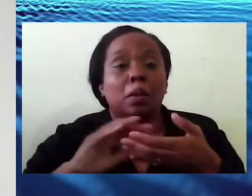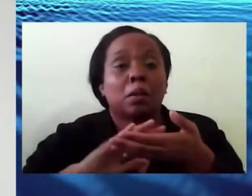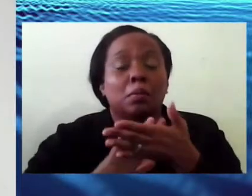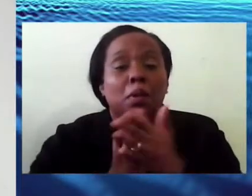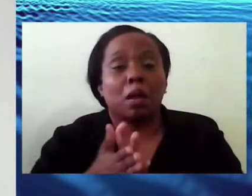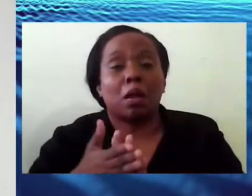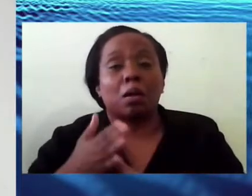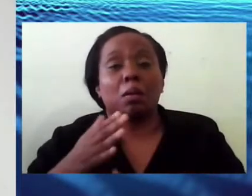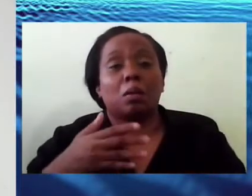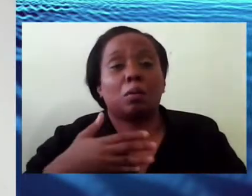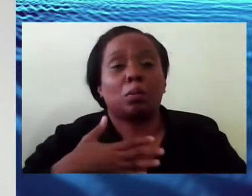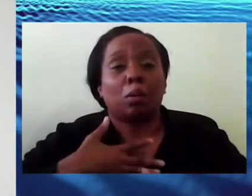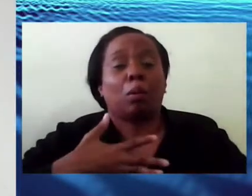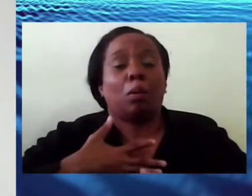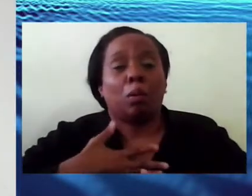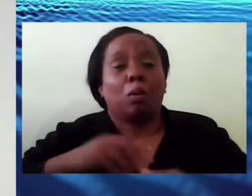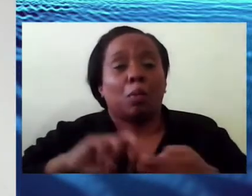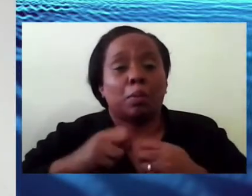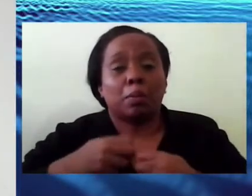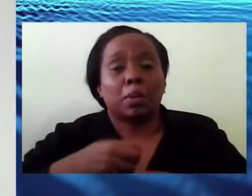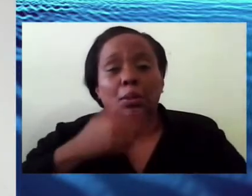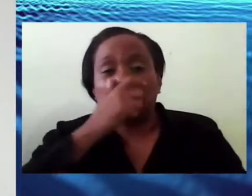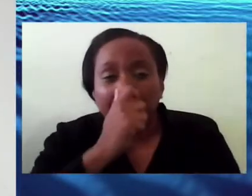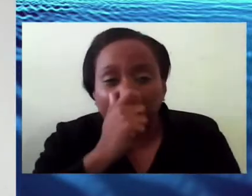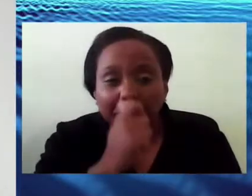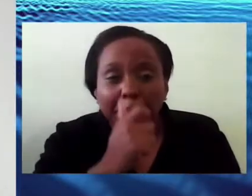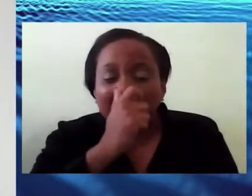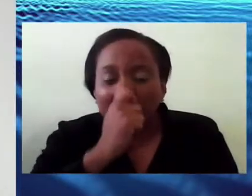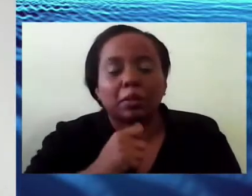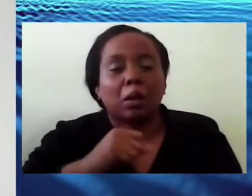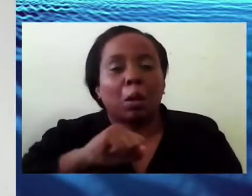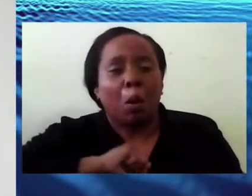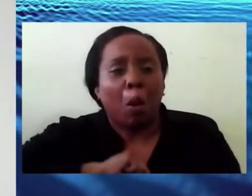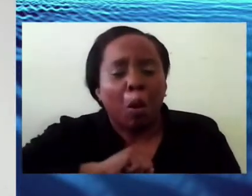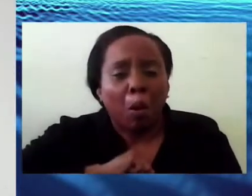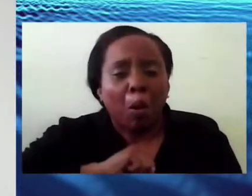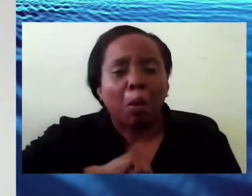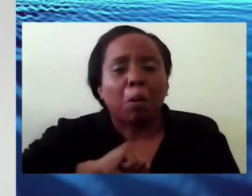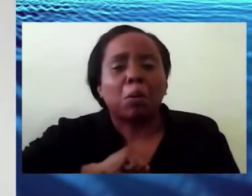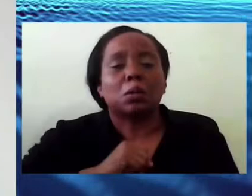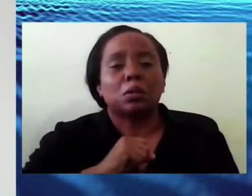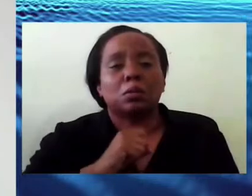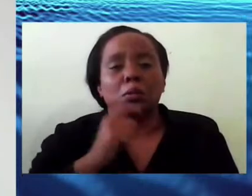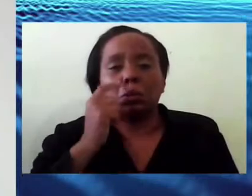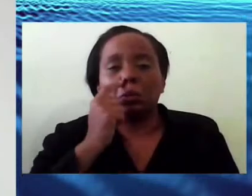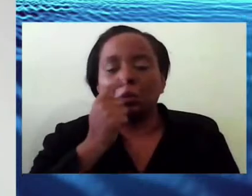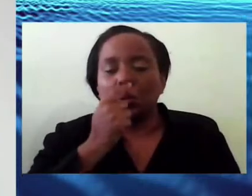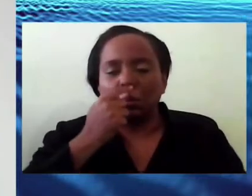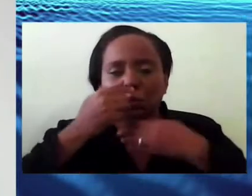respiratory problems, coughing, sneezing, ocular and nasal discharges.